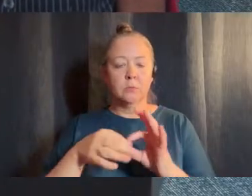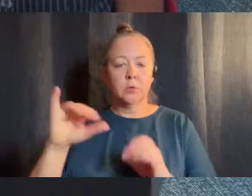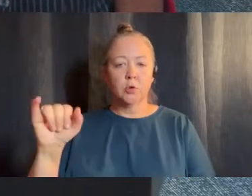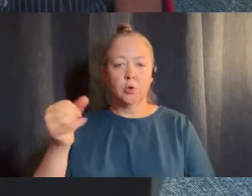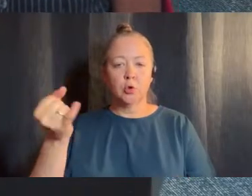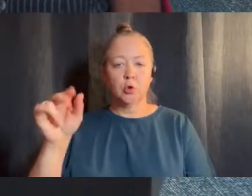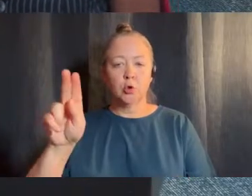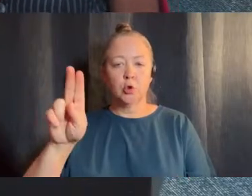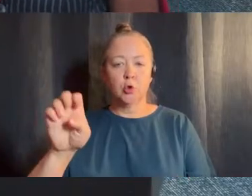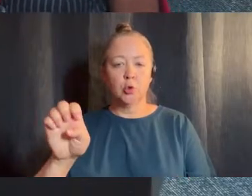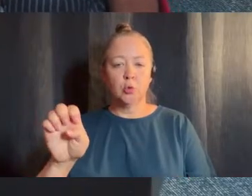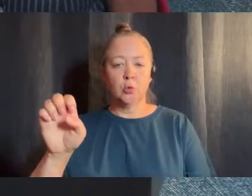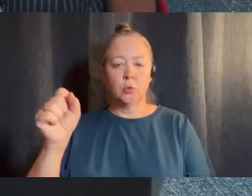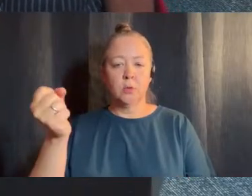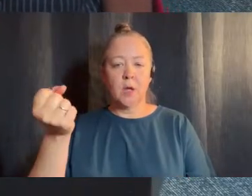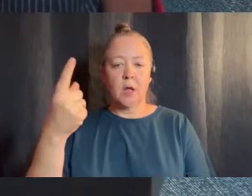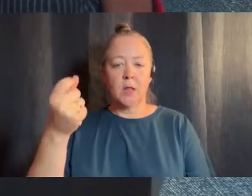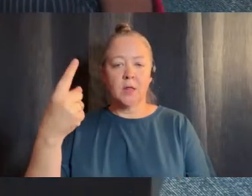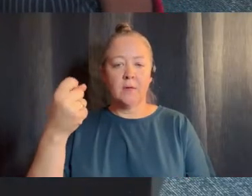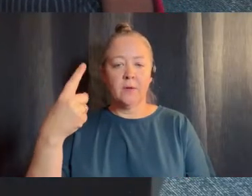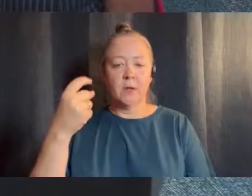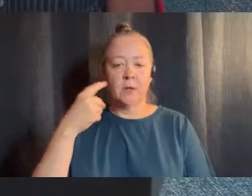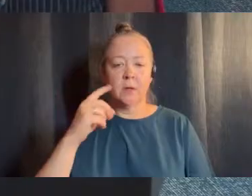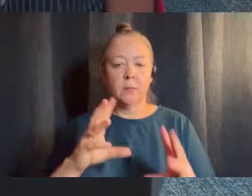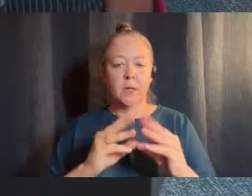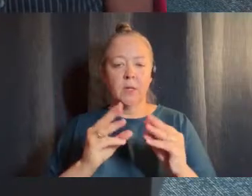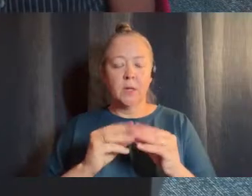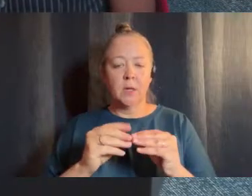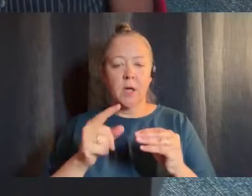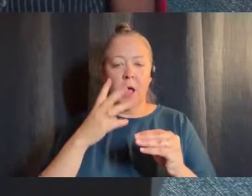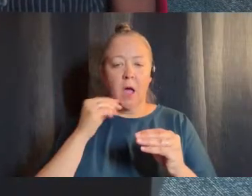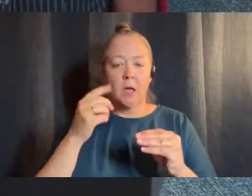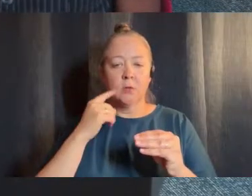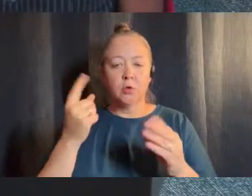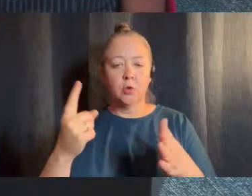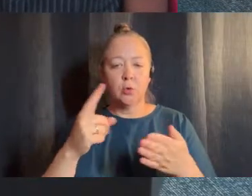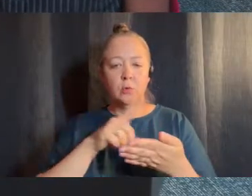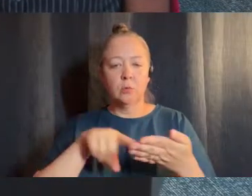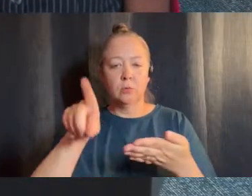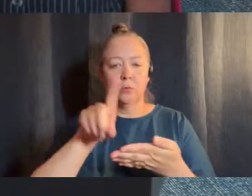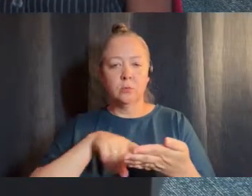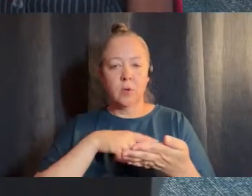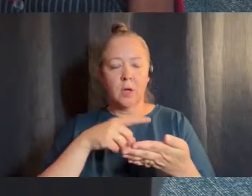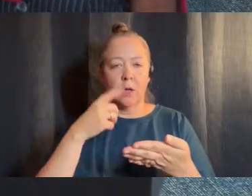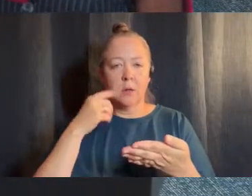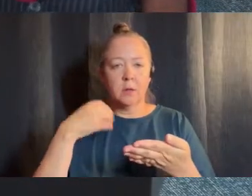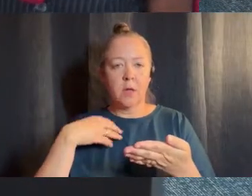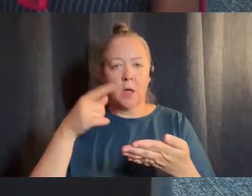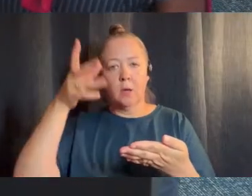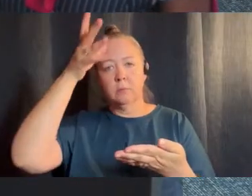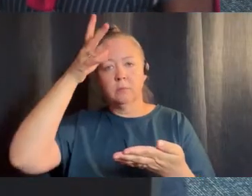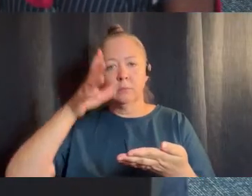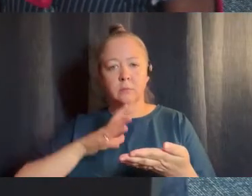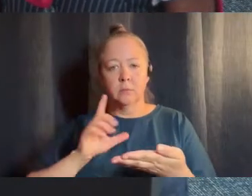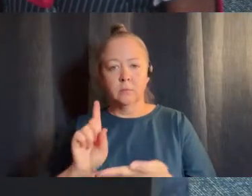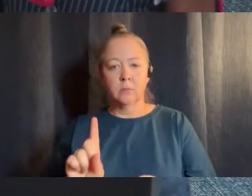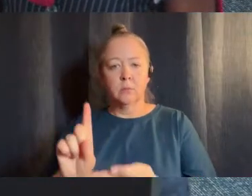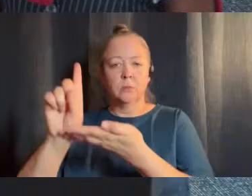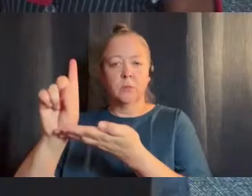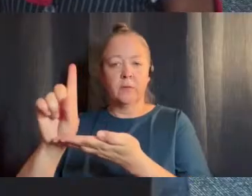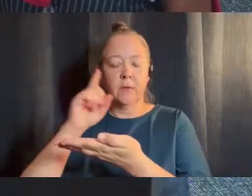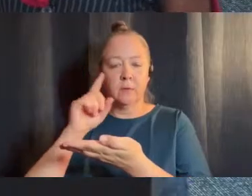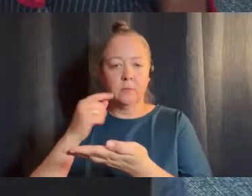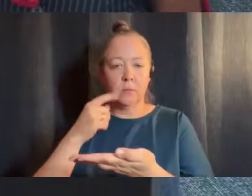and sexist claims that have been referenced regarding members of the council. The